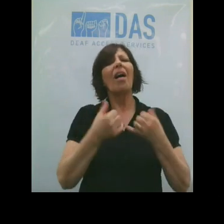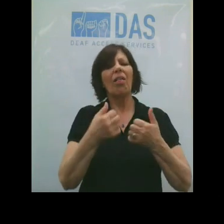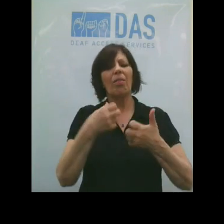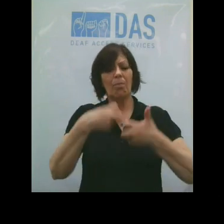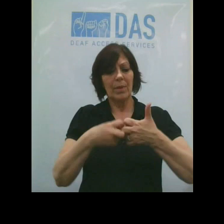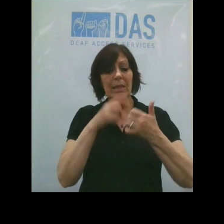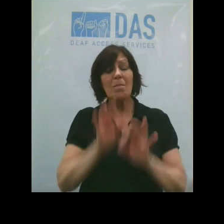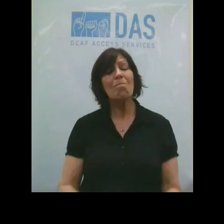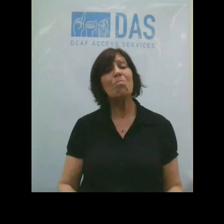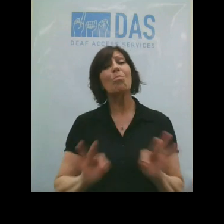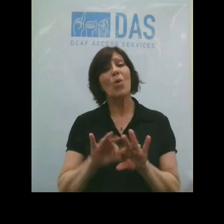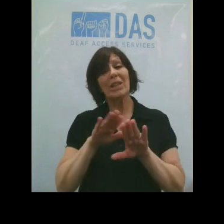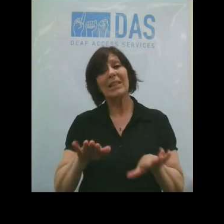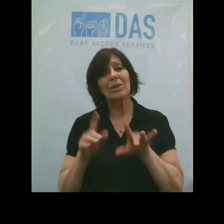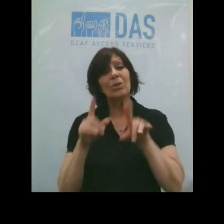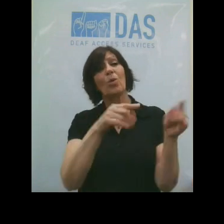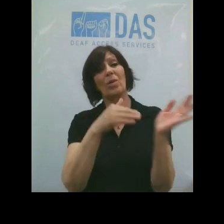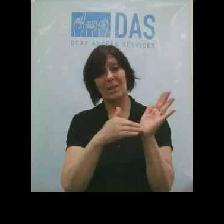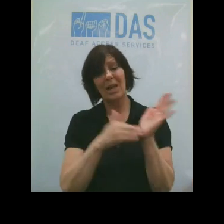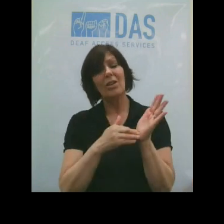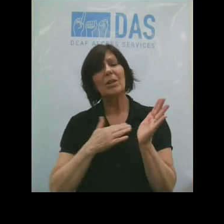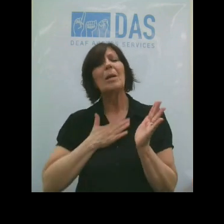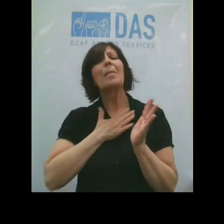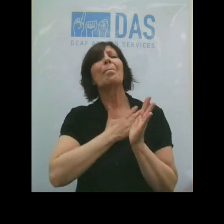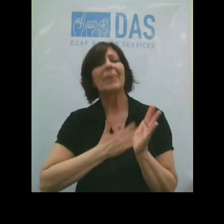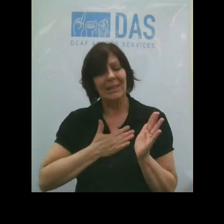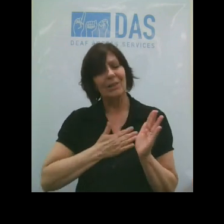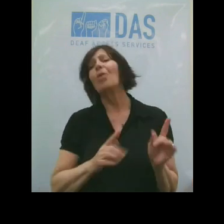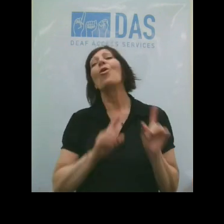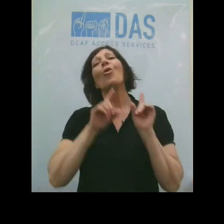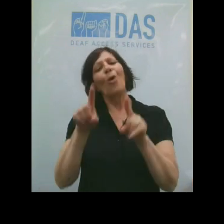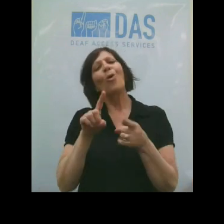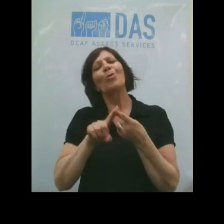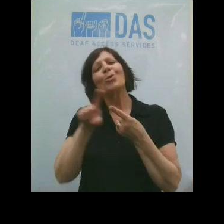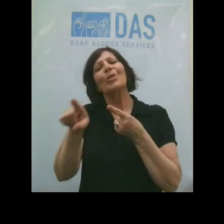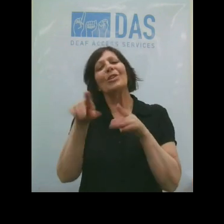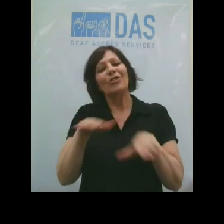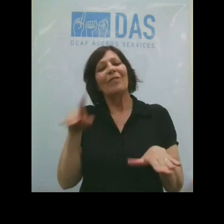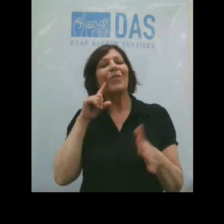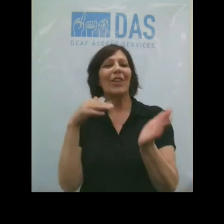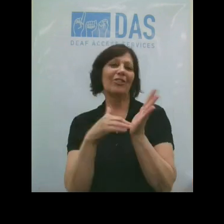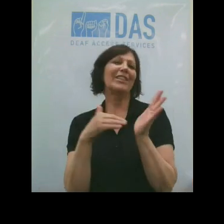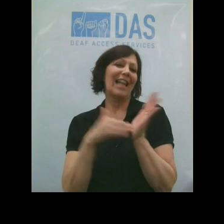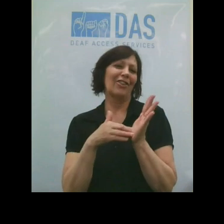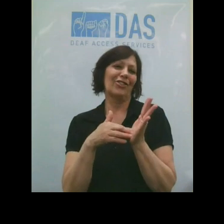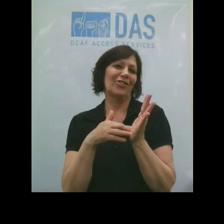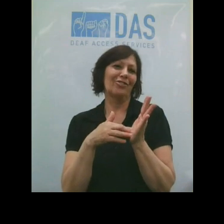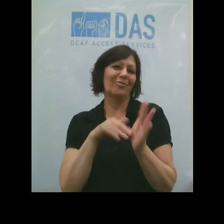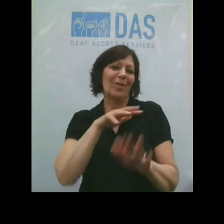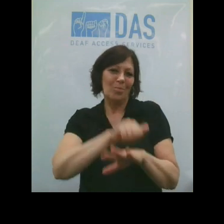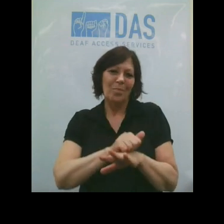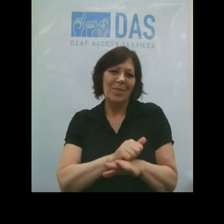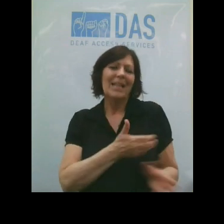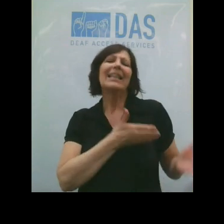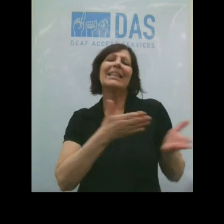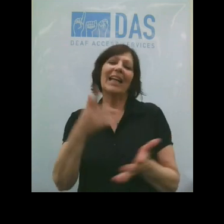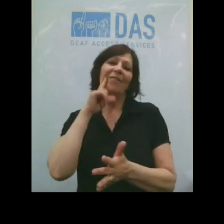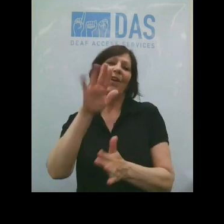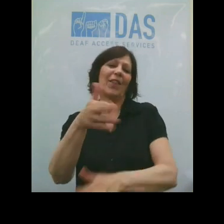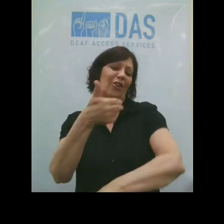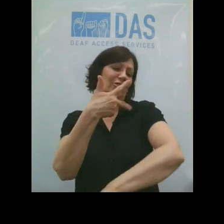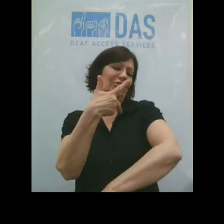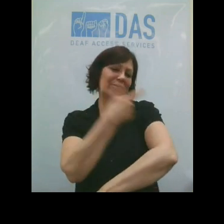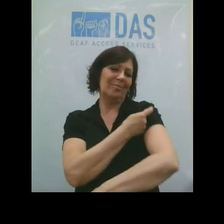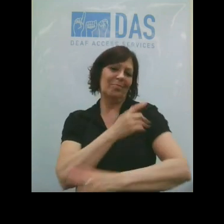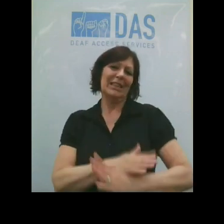really important for kids to get. So please, take your children to their pediatrician for their well child care. Take them for their immunizations. These